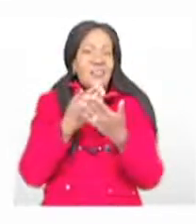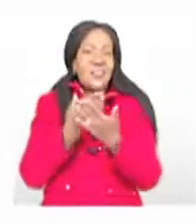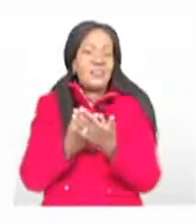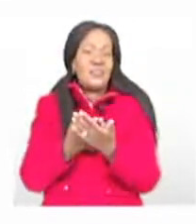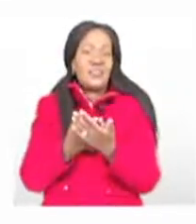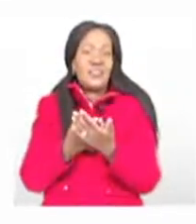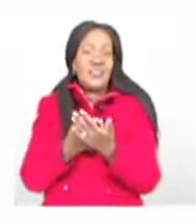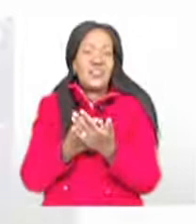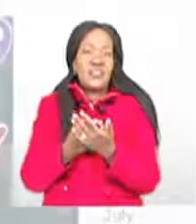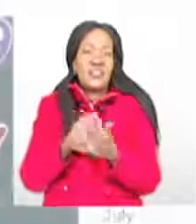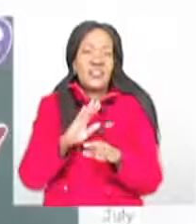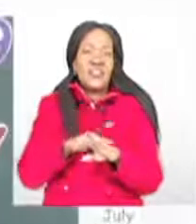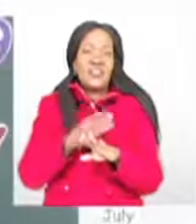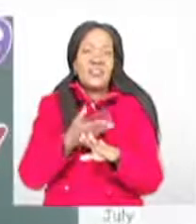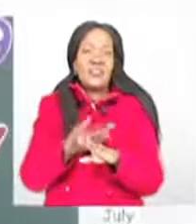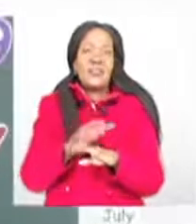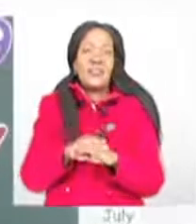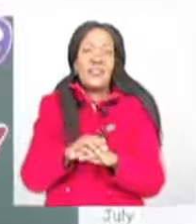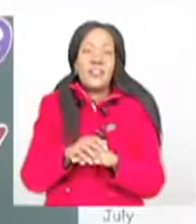board.